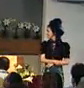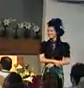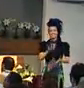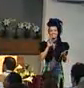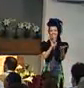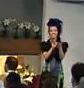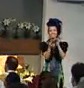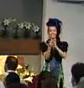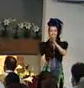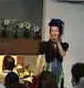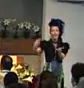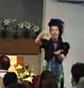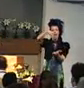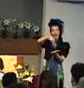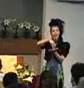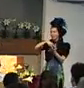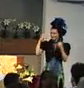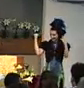Jesus got up.